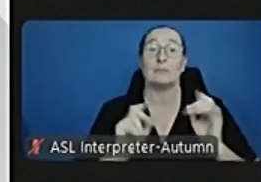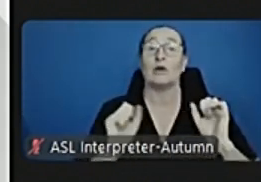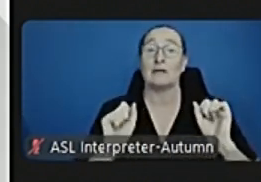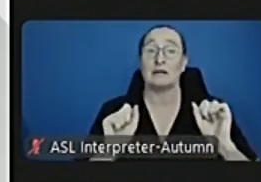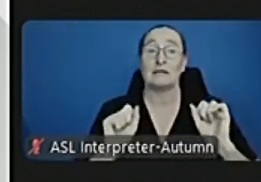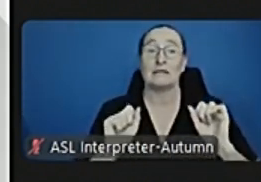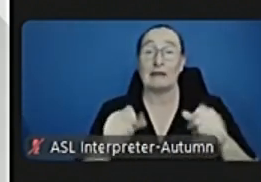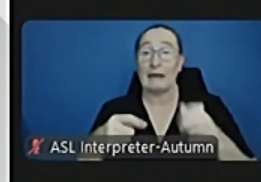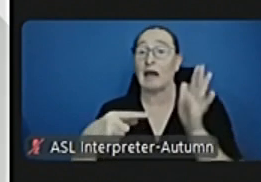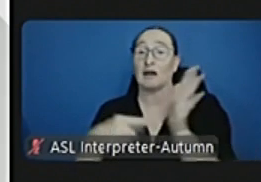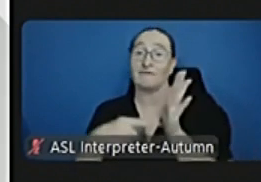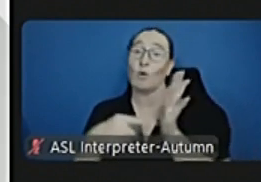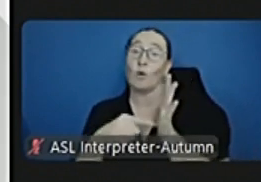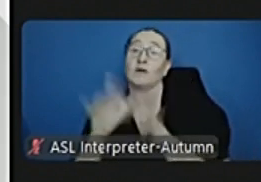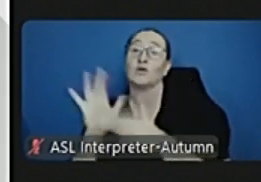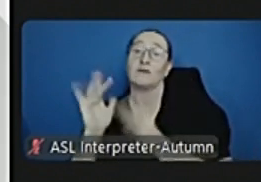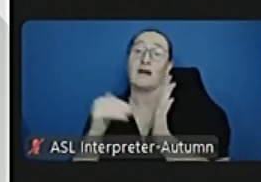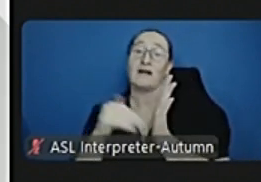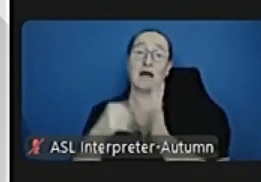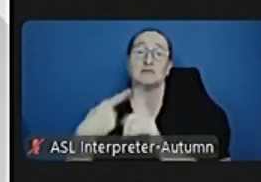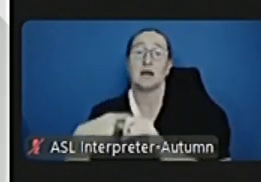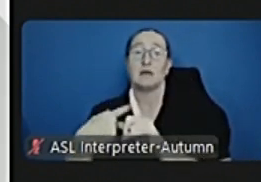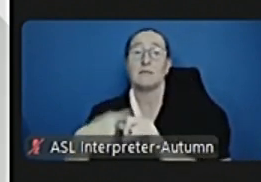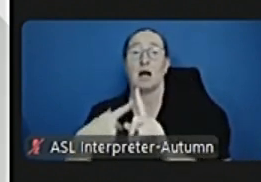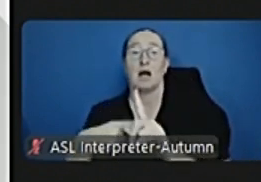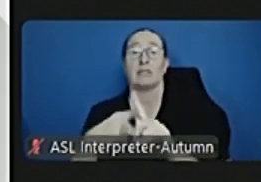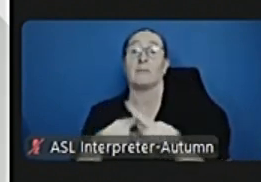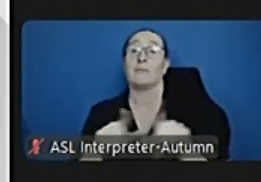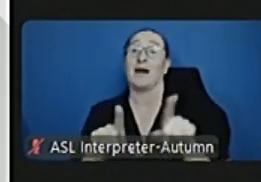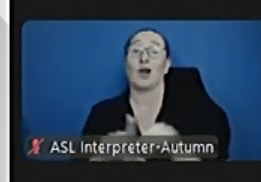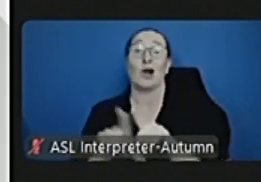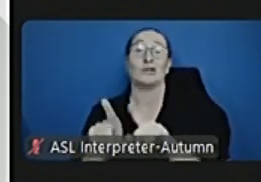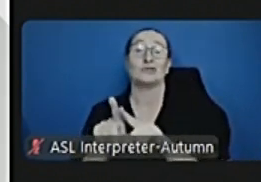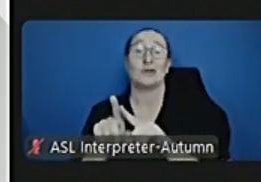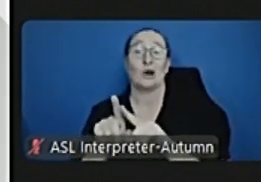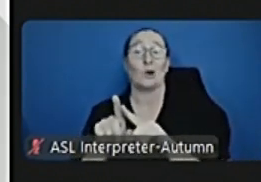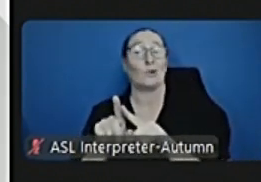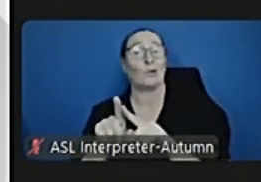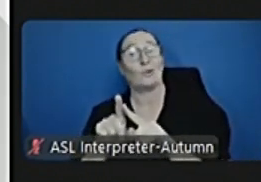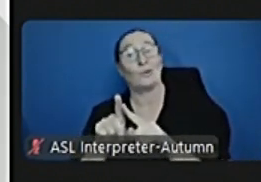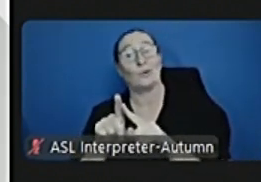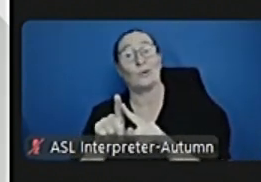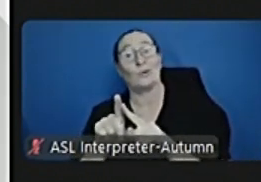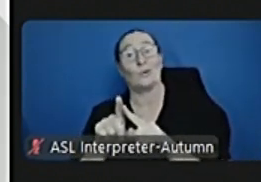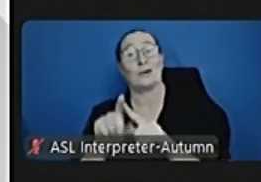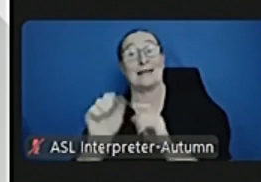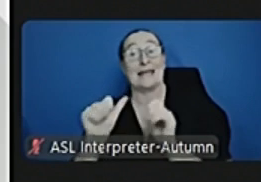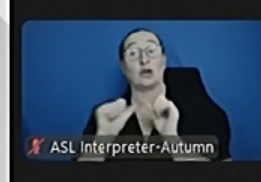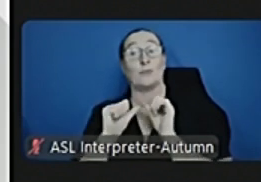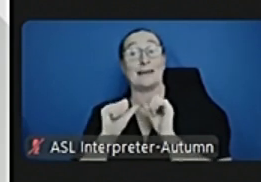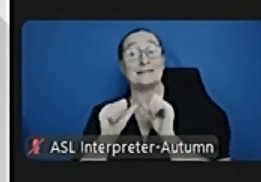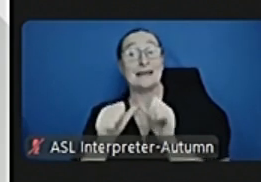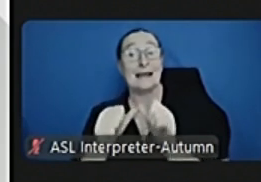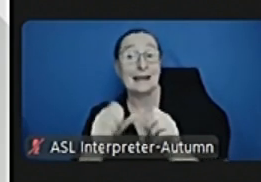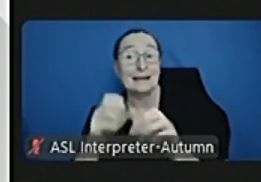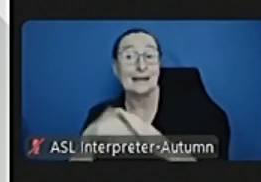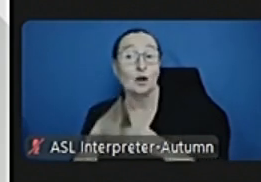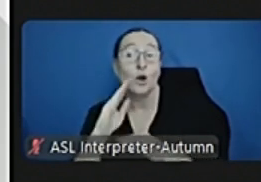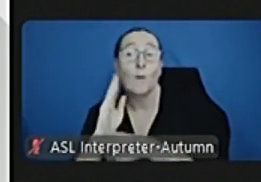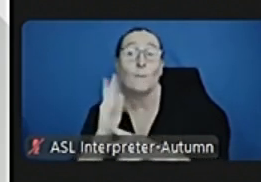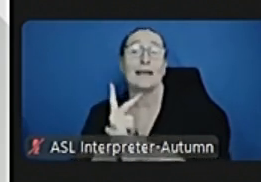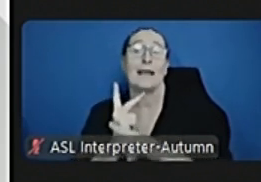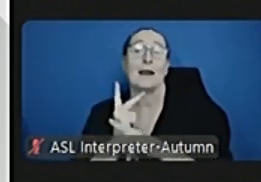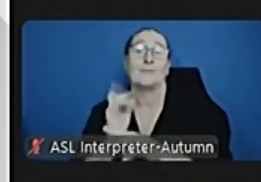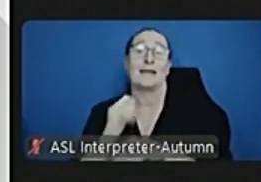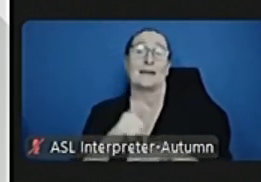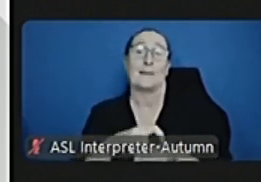month. But then it's also, the catch-22 there is, can you maintain the in-home care at that even? Do